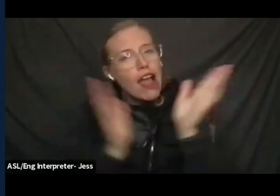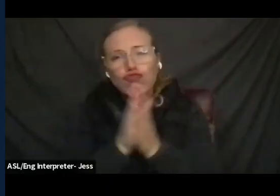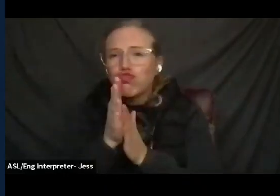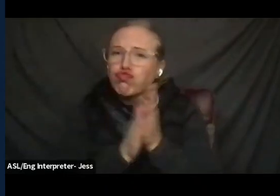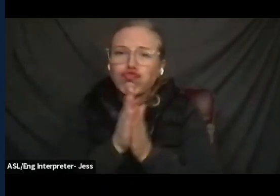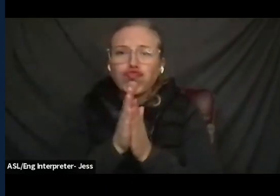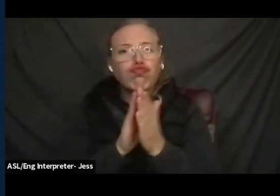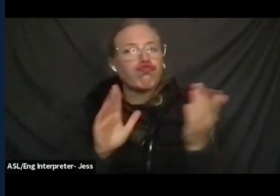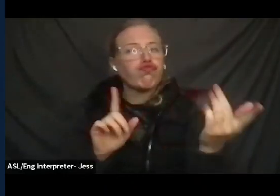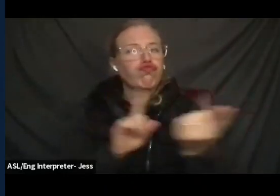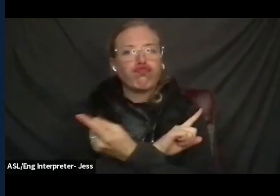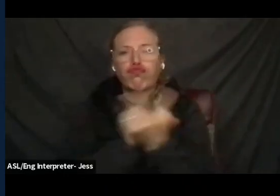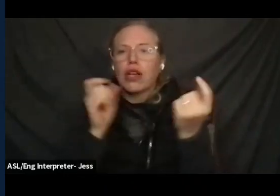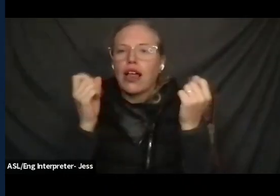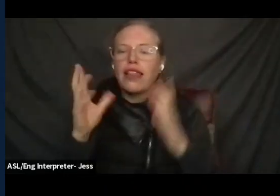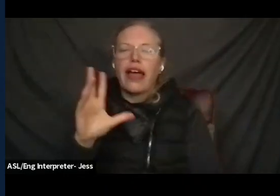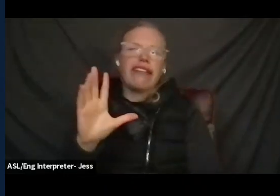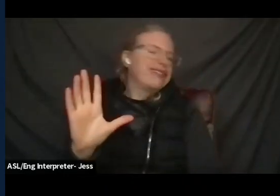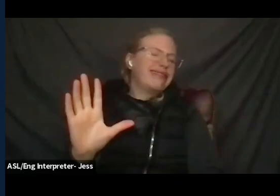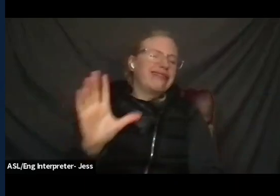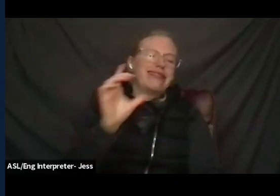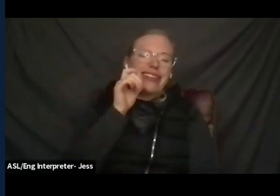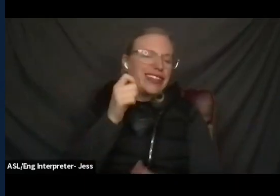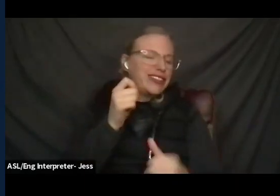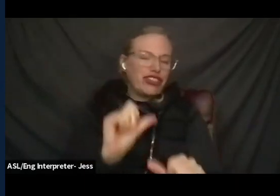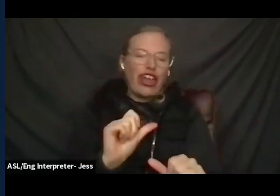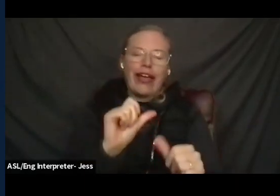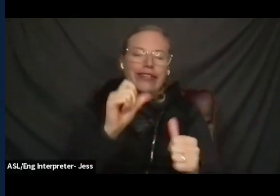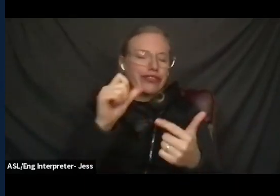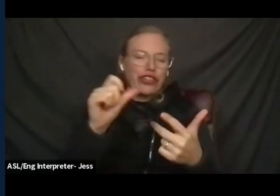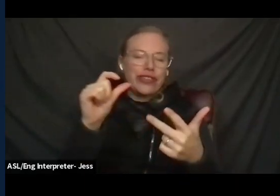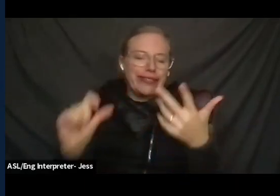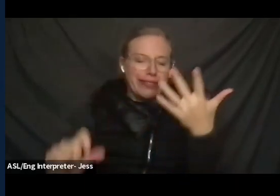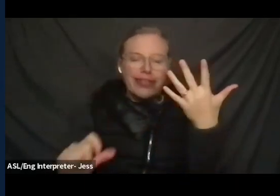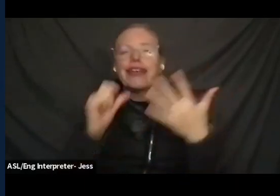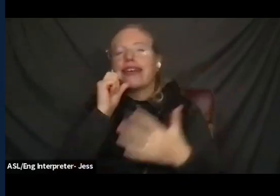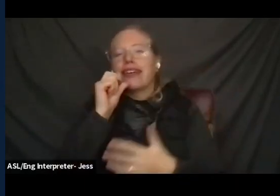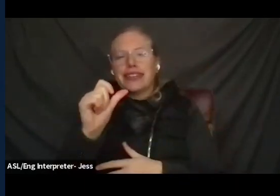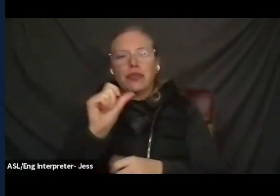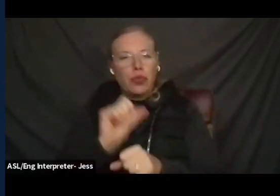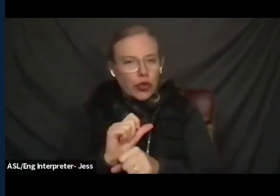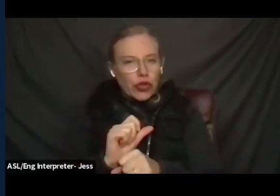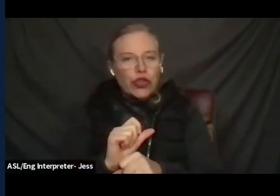We encounter a lot of, no, that didn't work. I tried that. And then